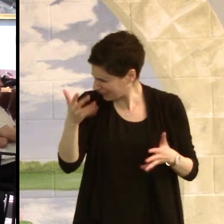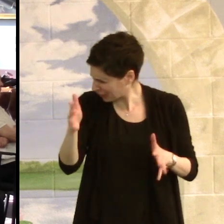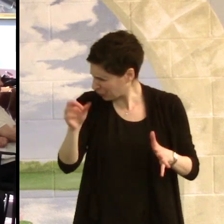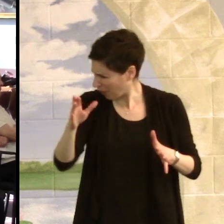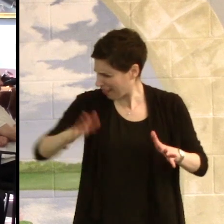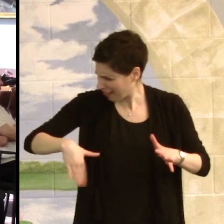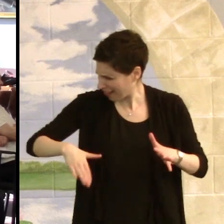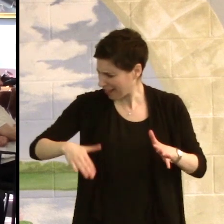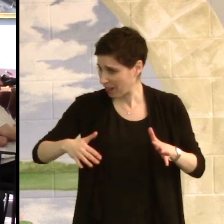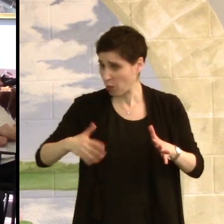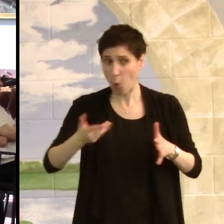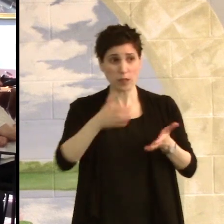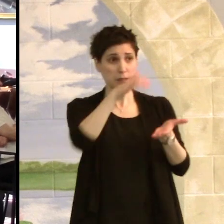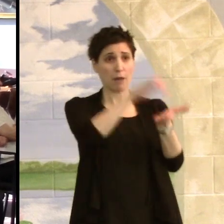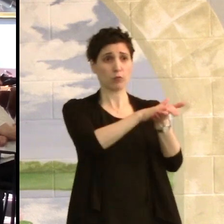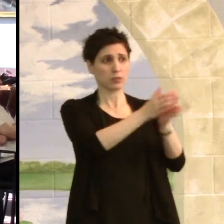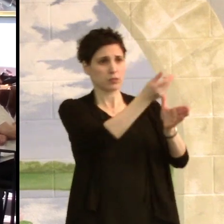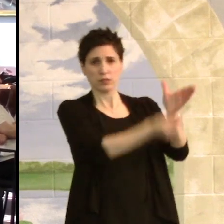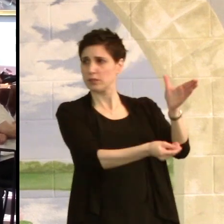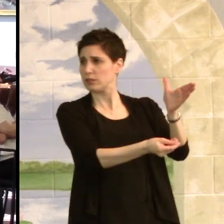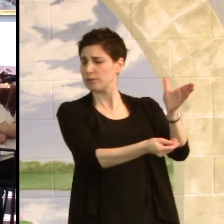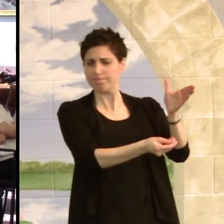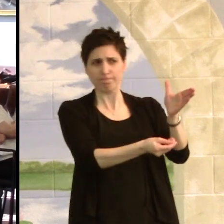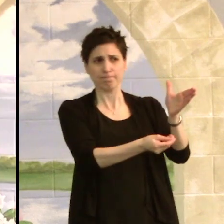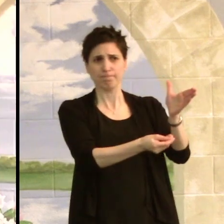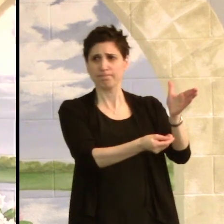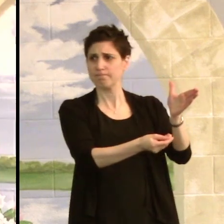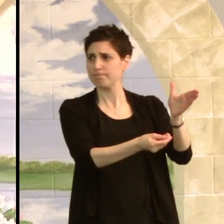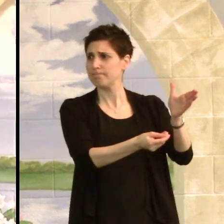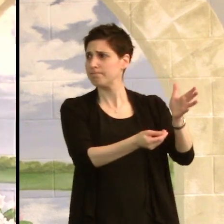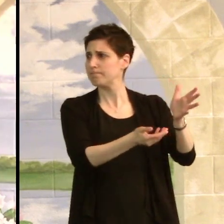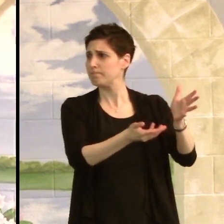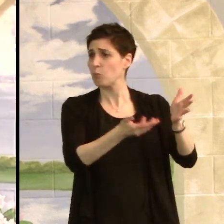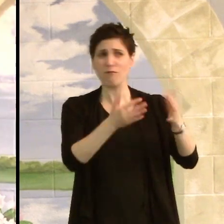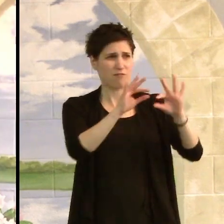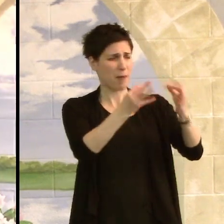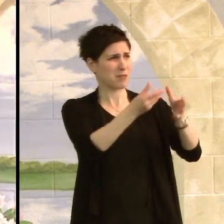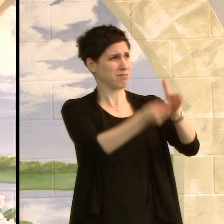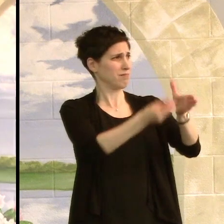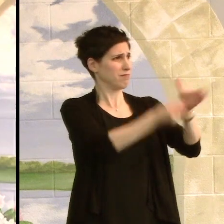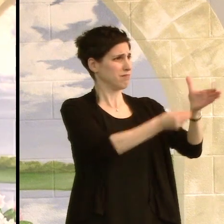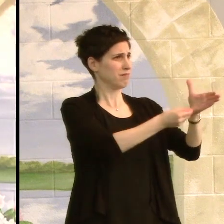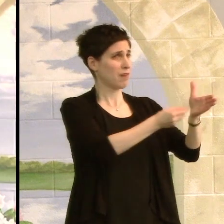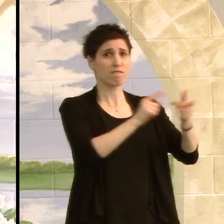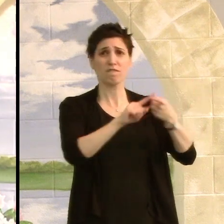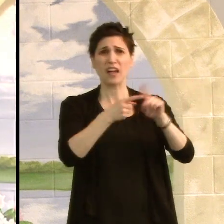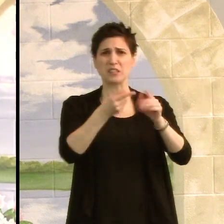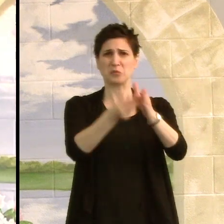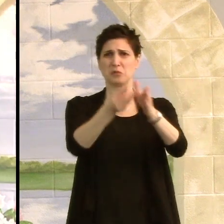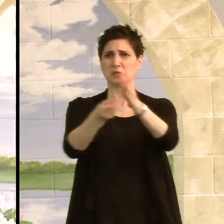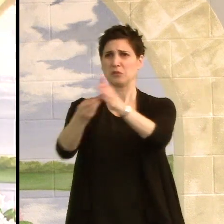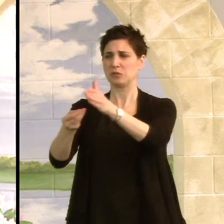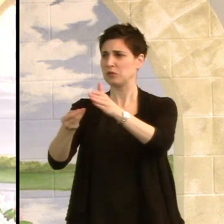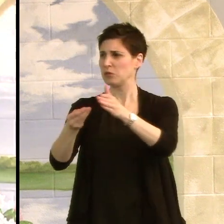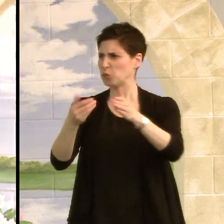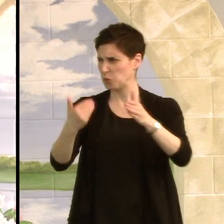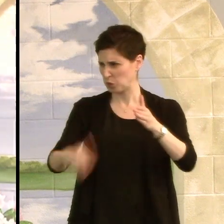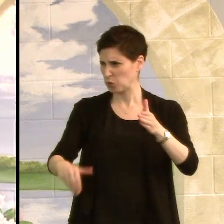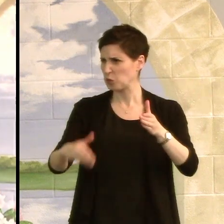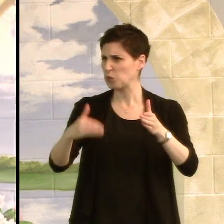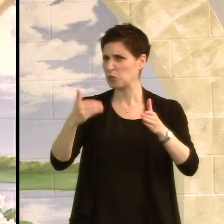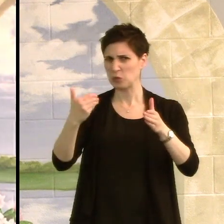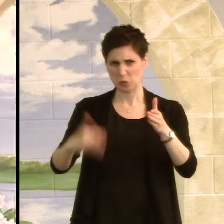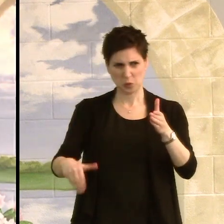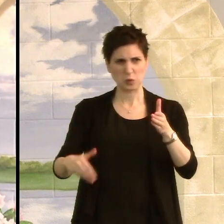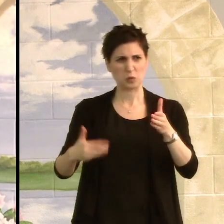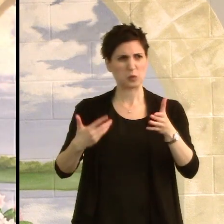of a partner or a spouse or family and friends. It can be very